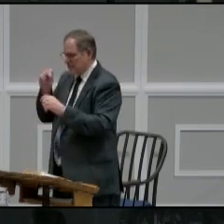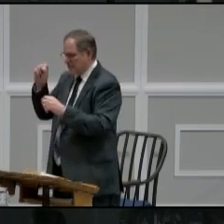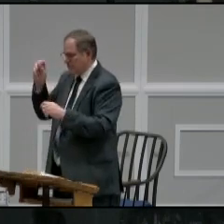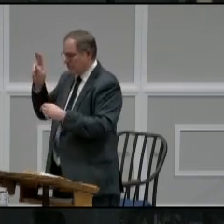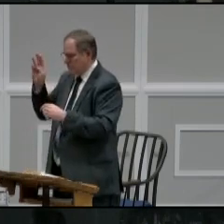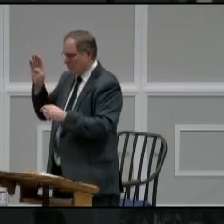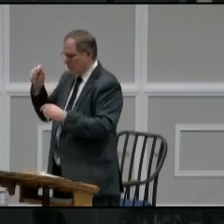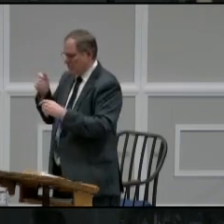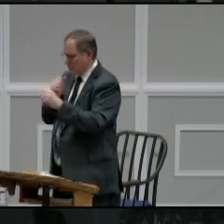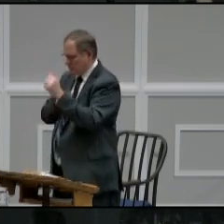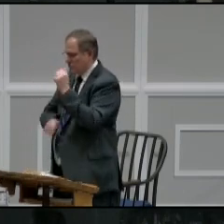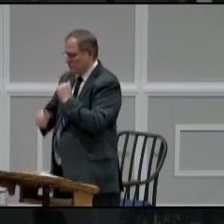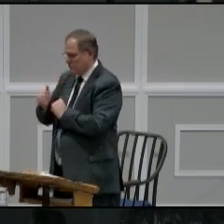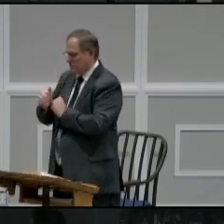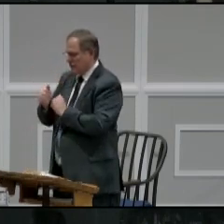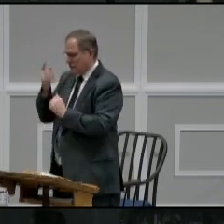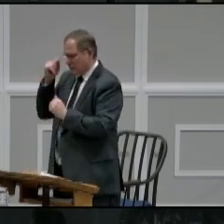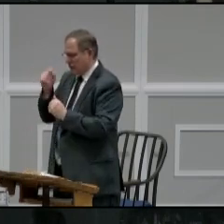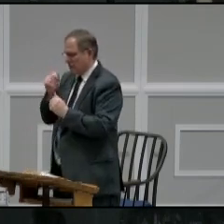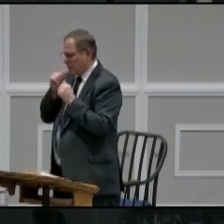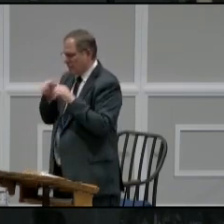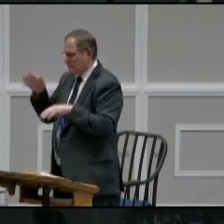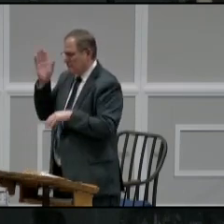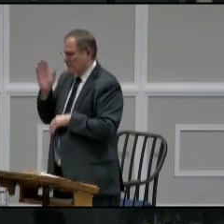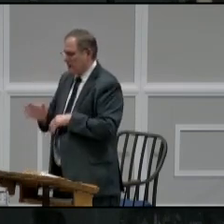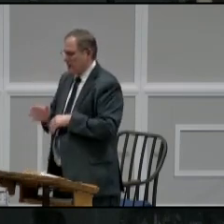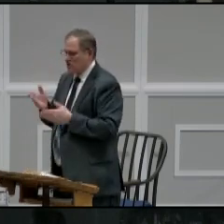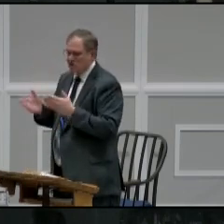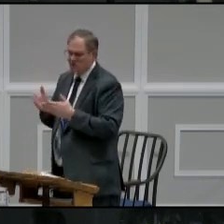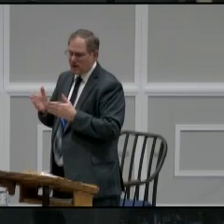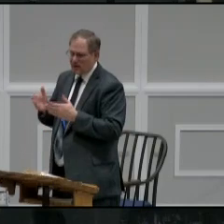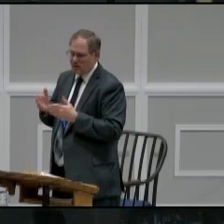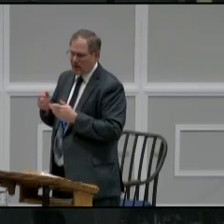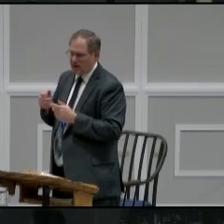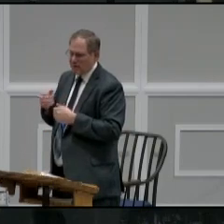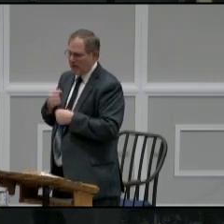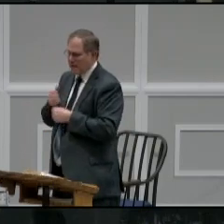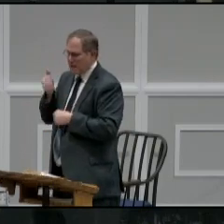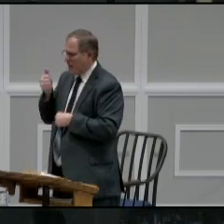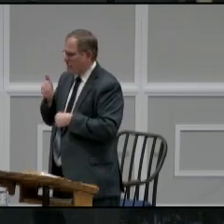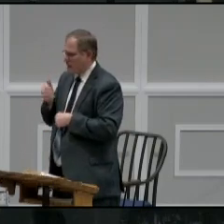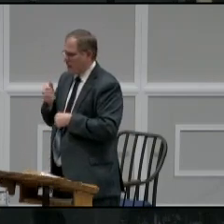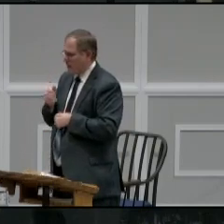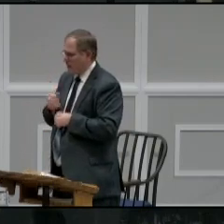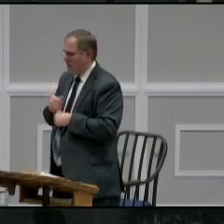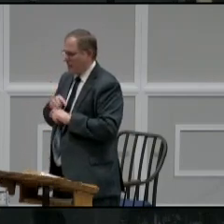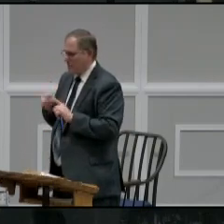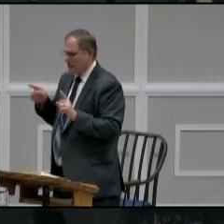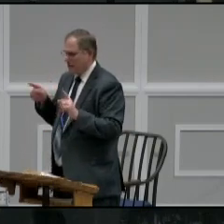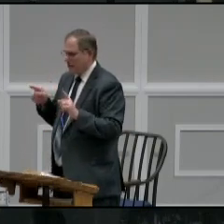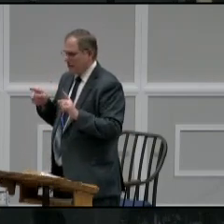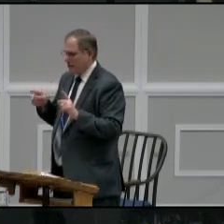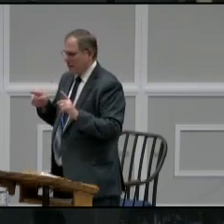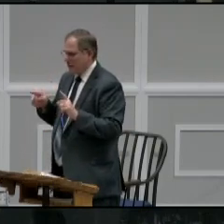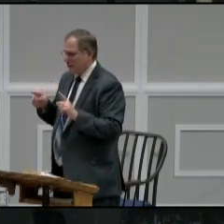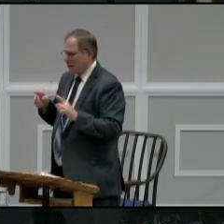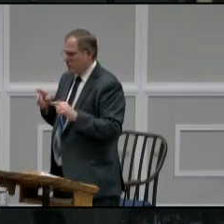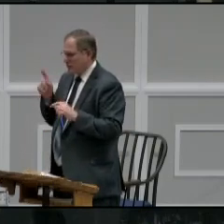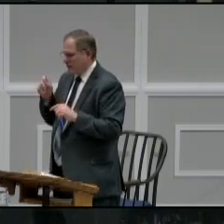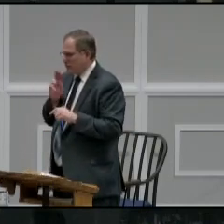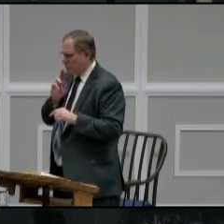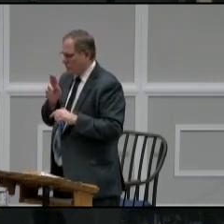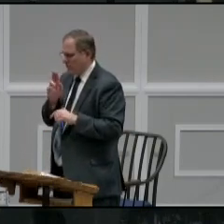life. There's no substitute for that peace. You can try to fake it and manufacture it for a while, but let's get the real deal